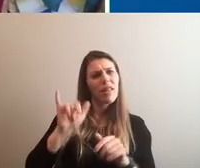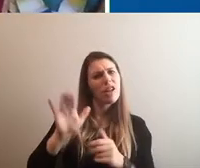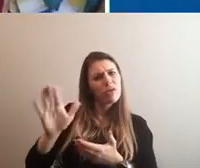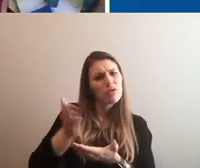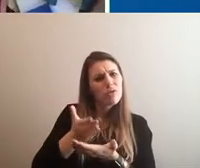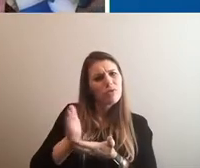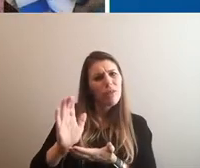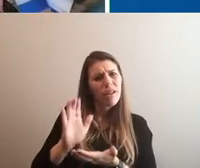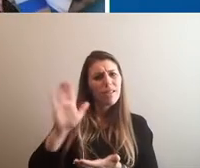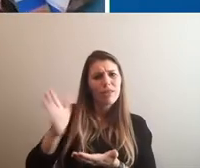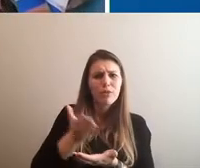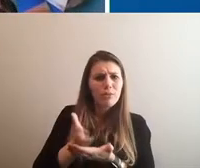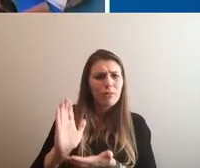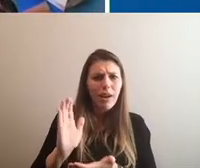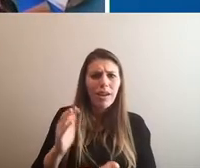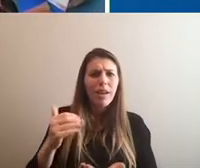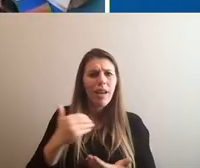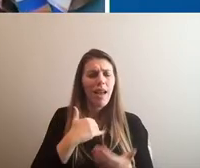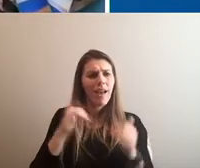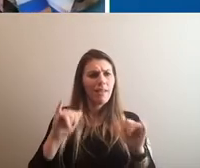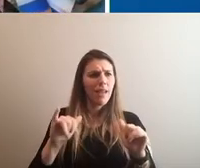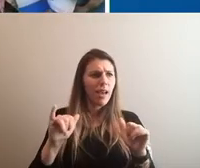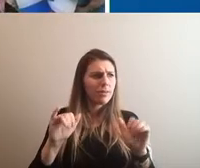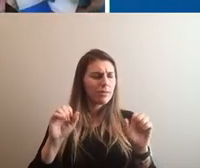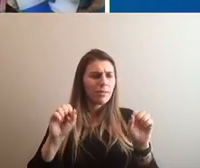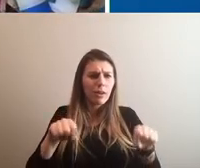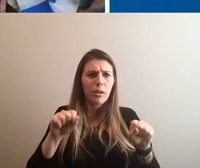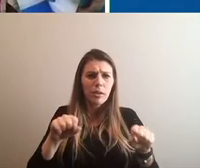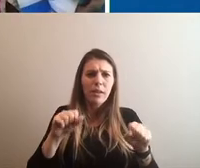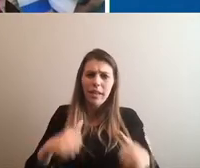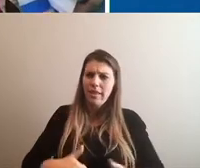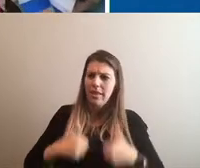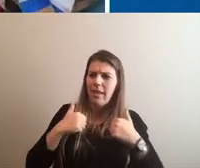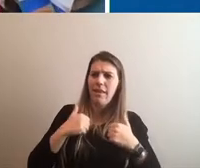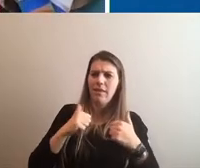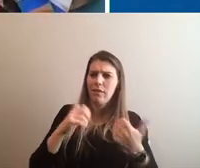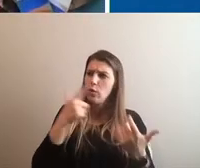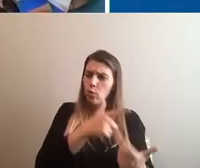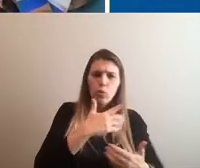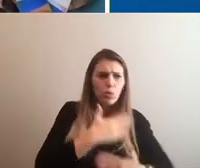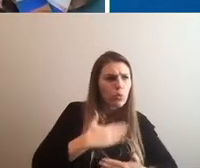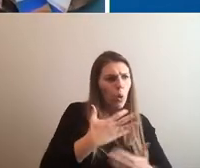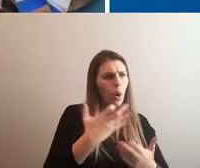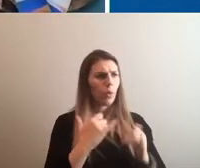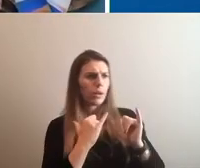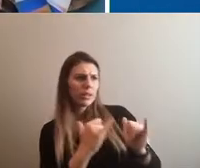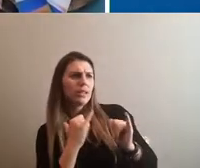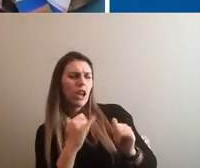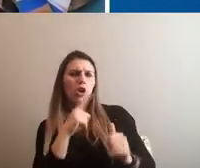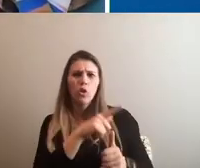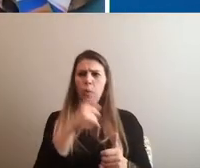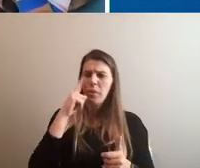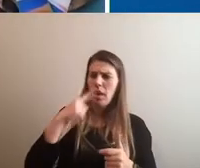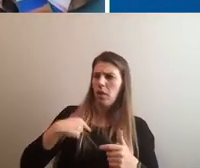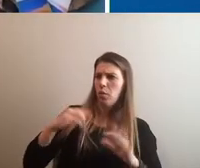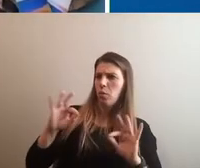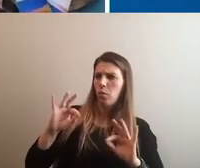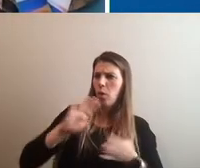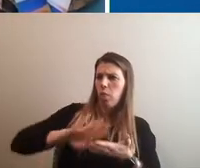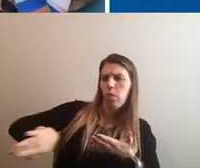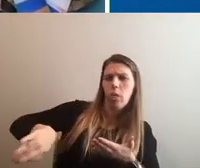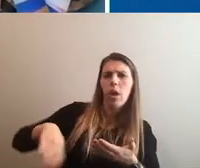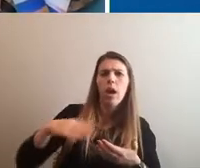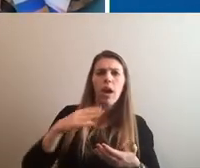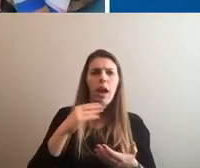their right to have, you know, the kind of life that the others are enjoying. She was being deprived of it for so long, and